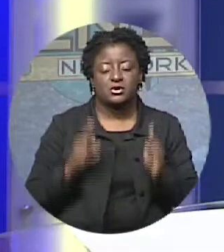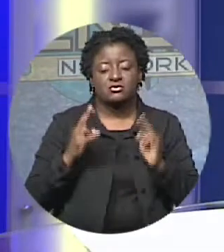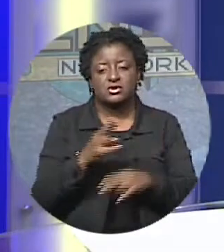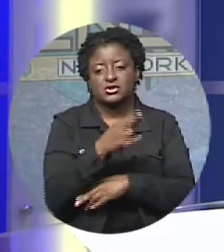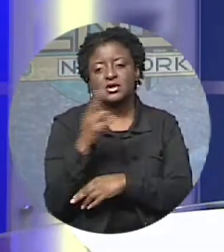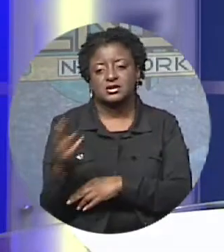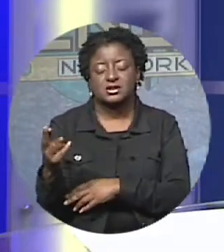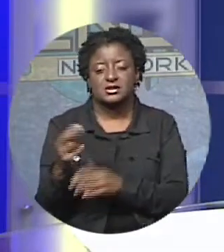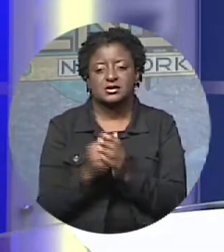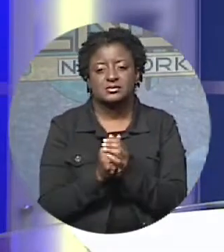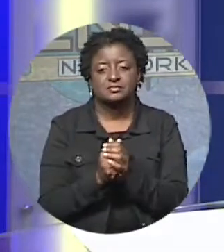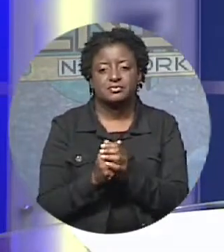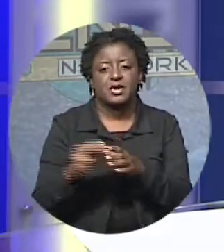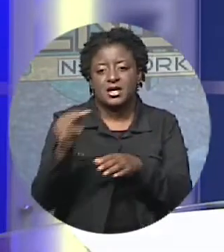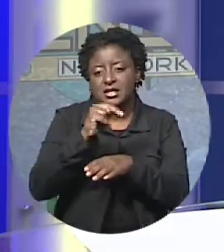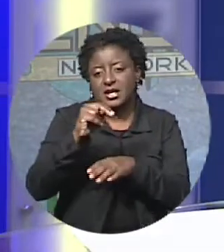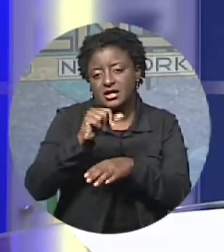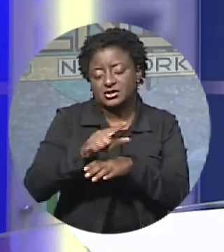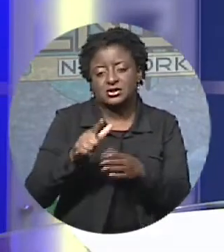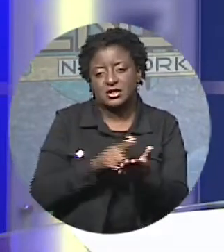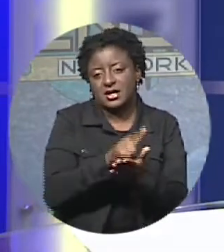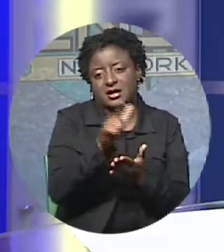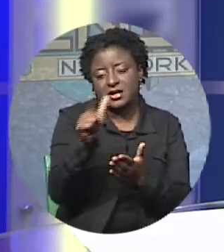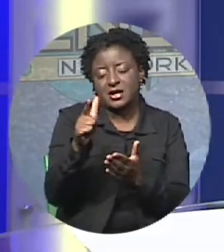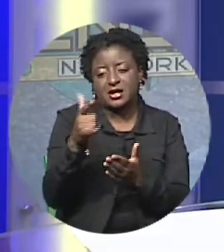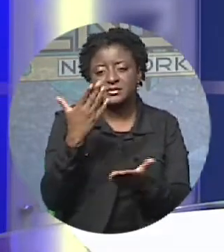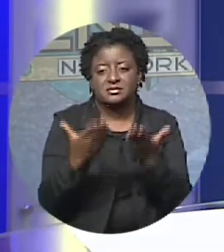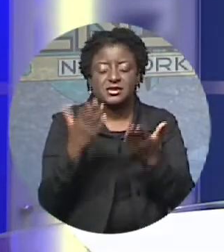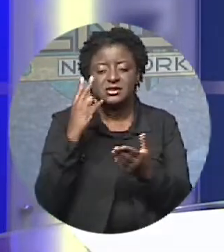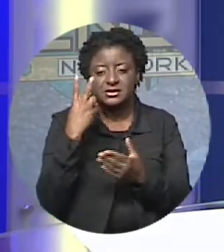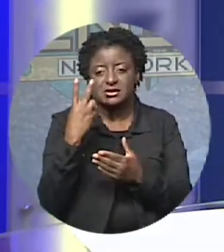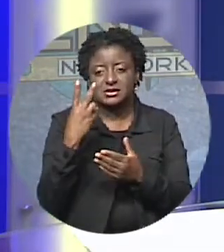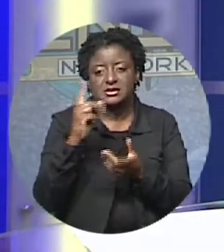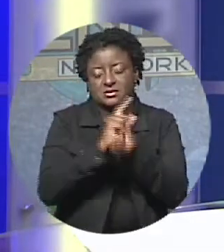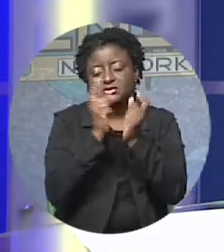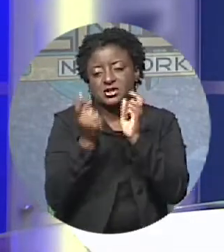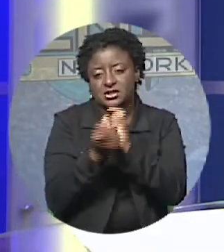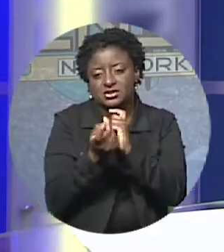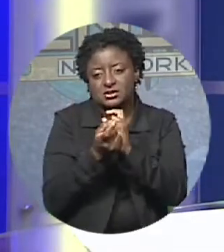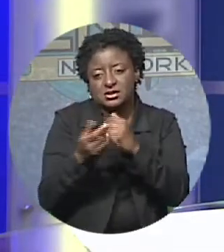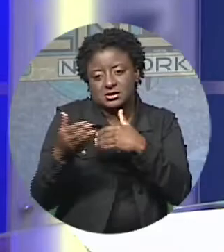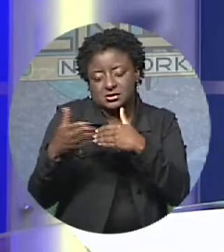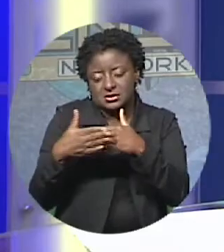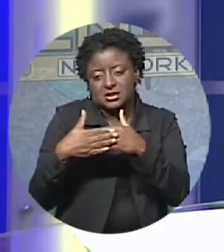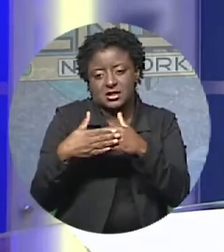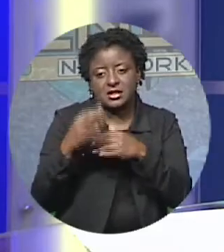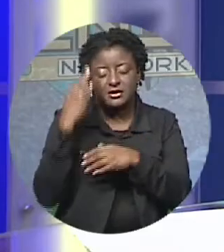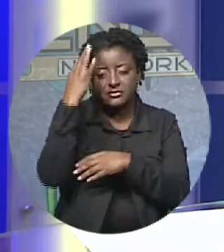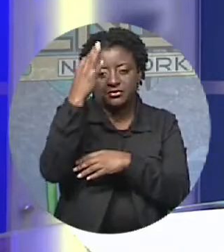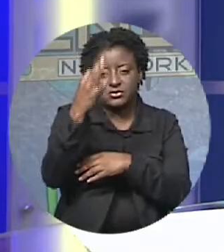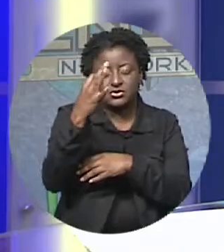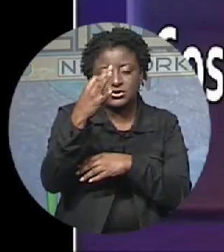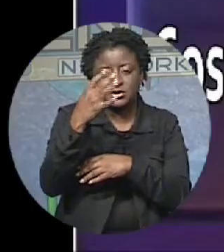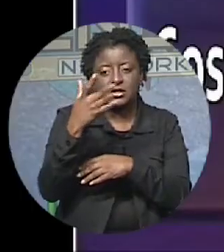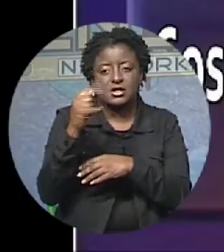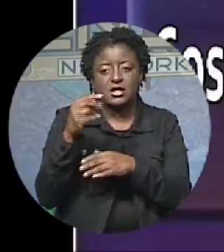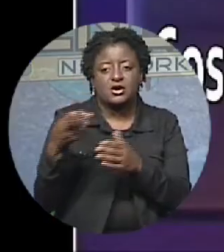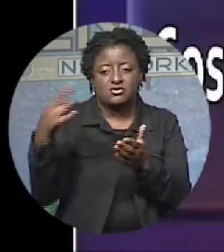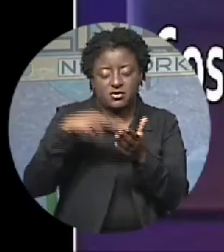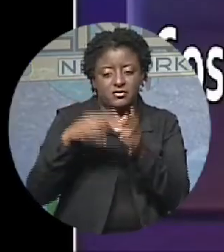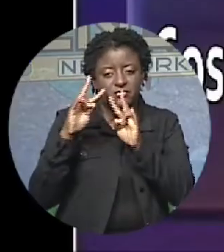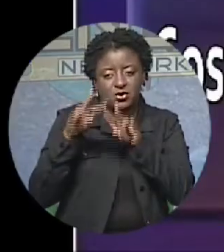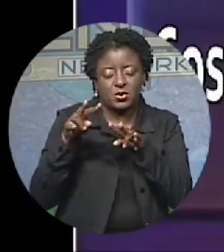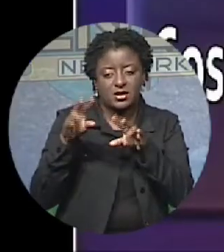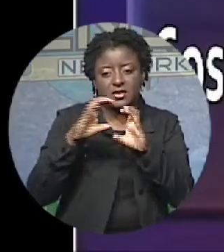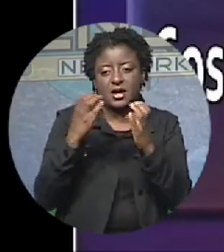The national airline is likely to see some changes in the near future. The board and management of Bahamas Air are reviewing the company's business model to